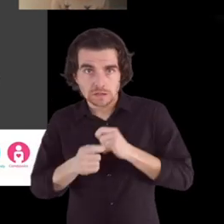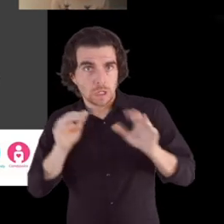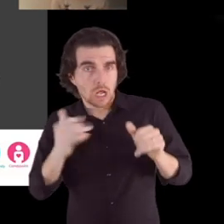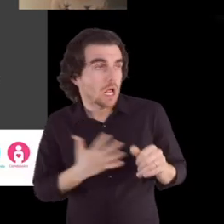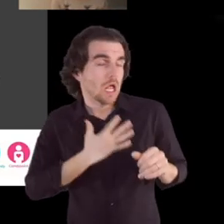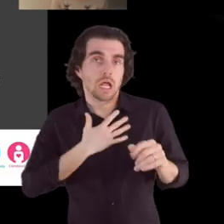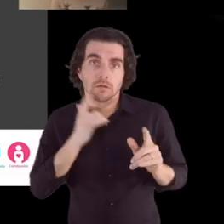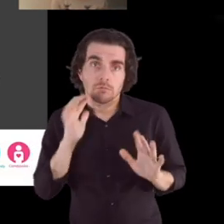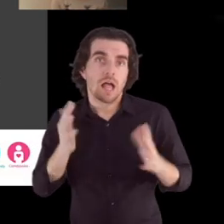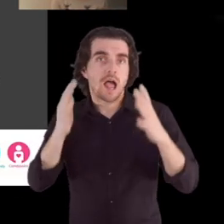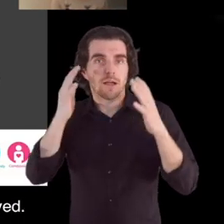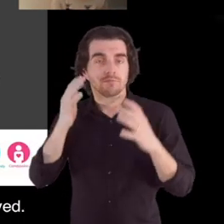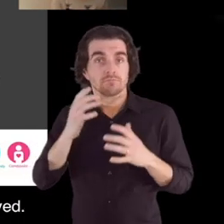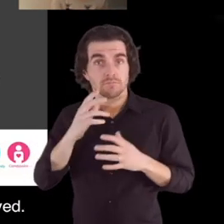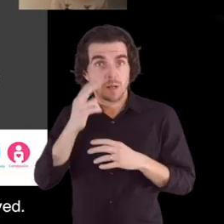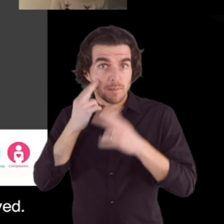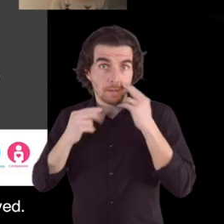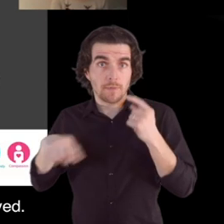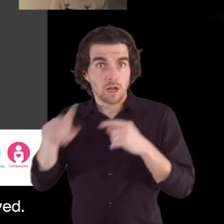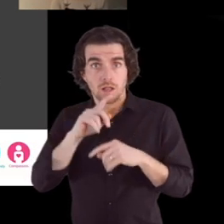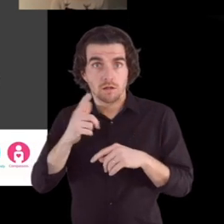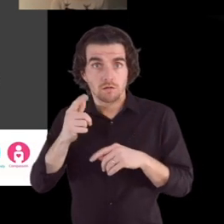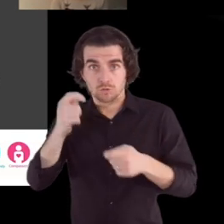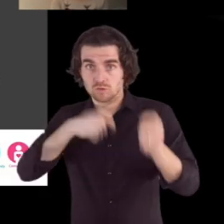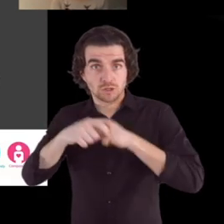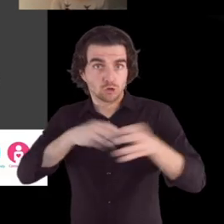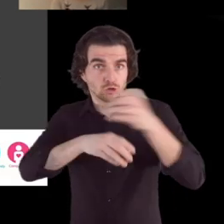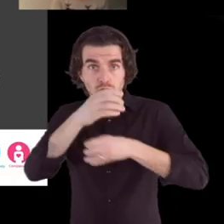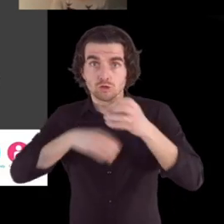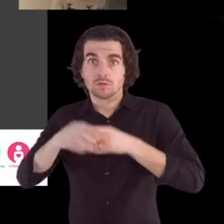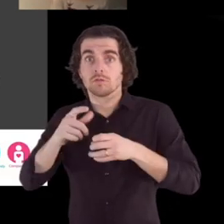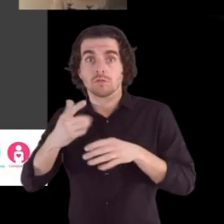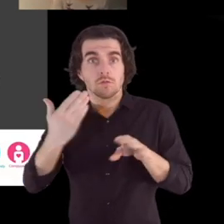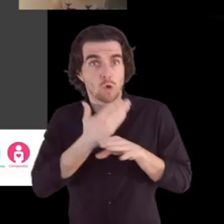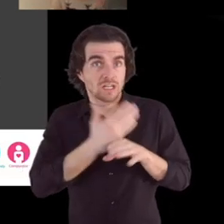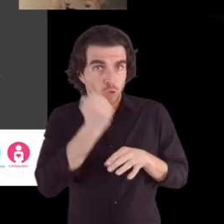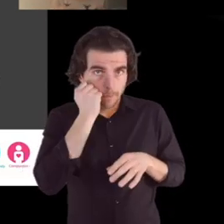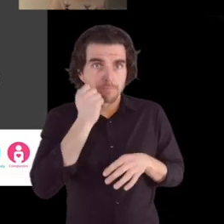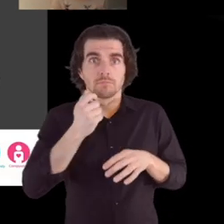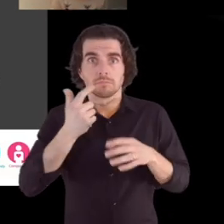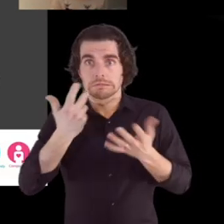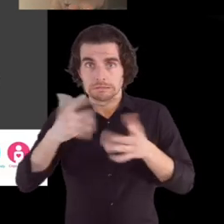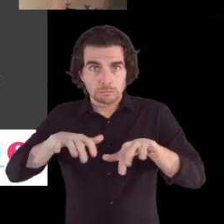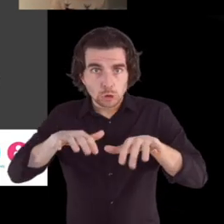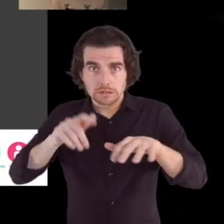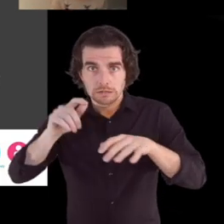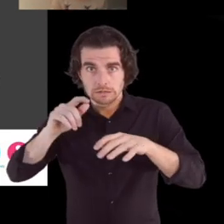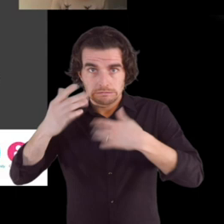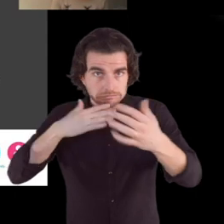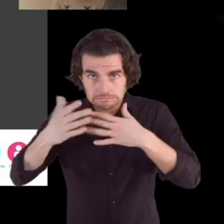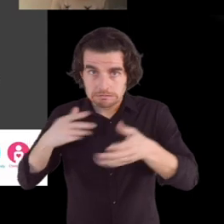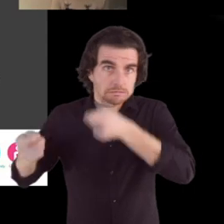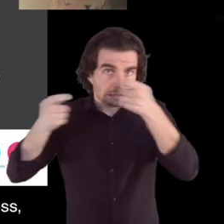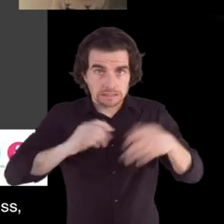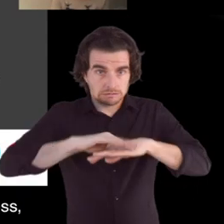all changing the way that we were doing things. You know, people were being redeployed, some people were working from home, people had to shield, getting organized, all the IT that we